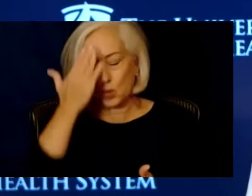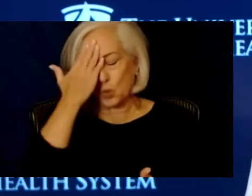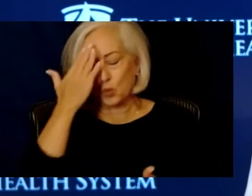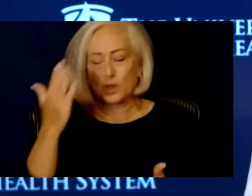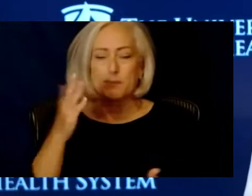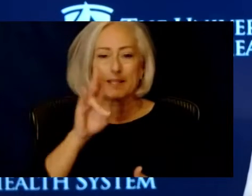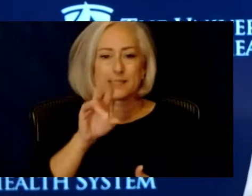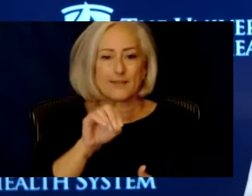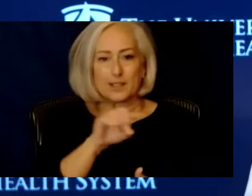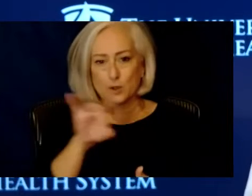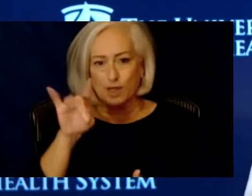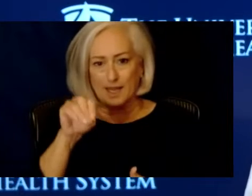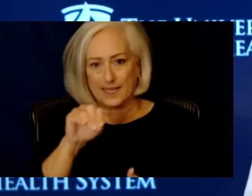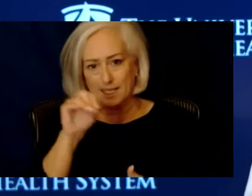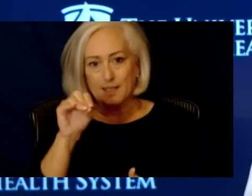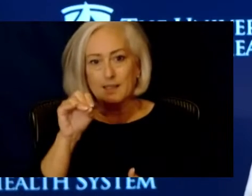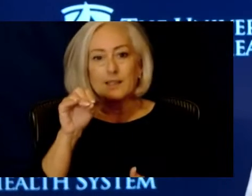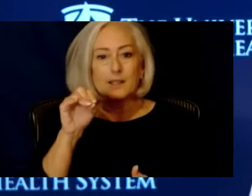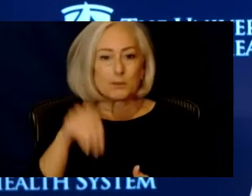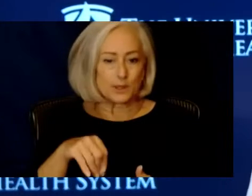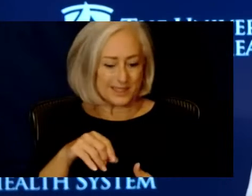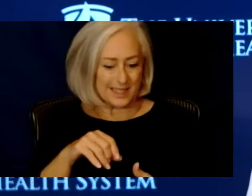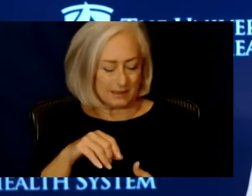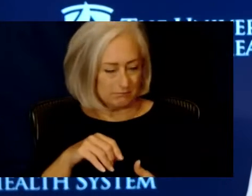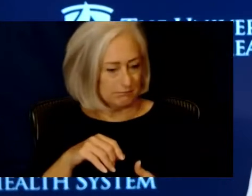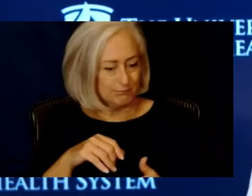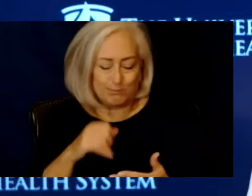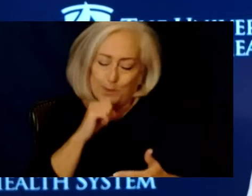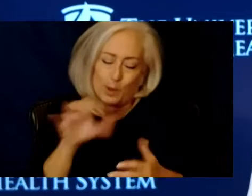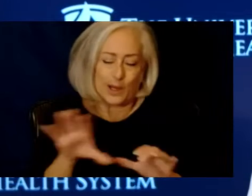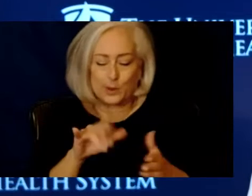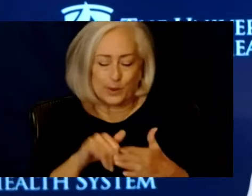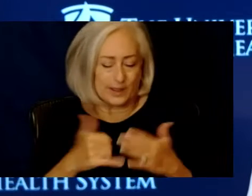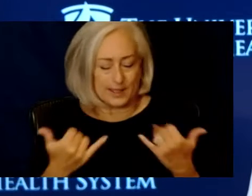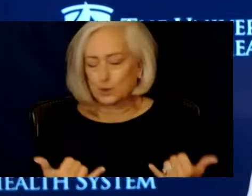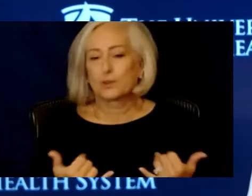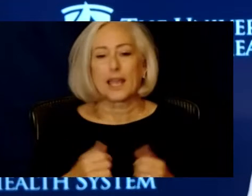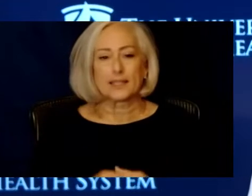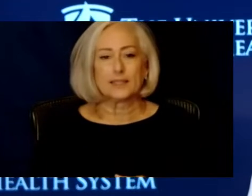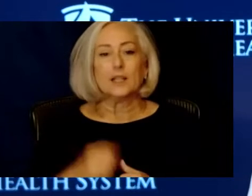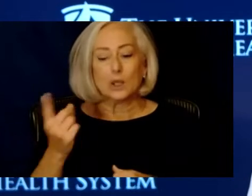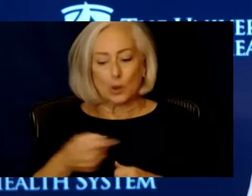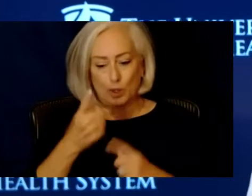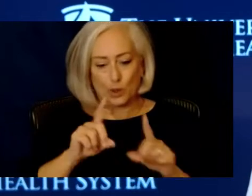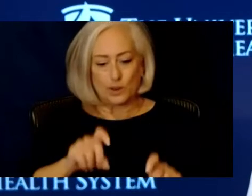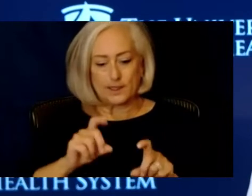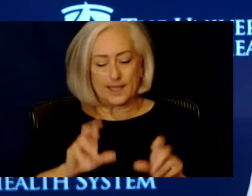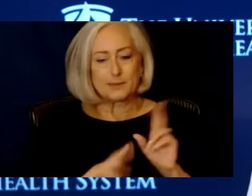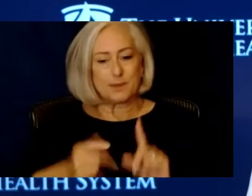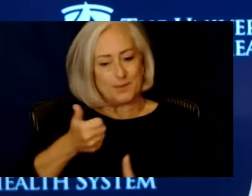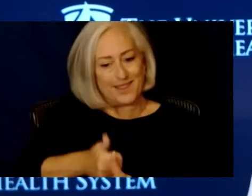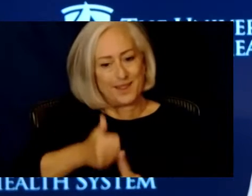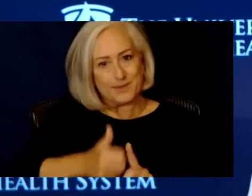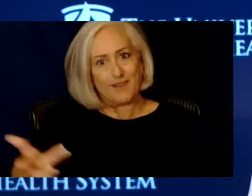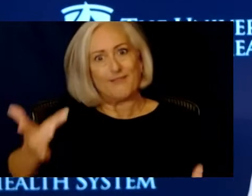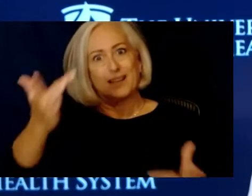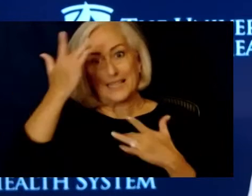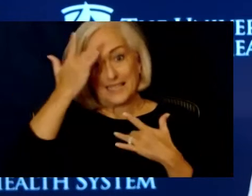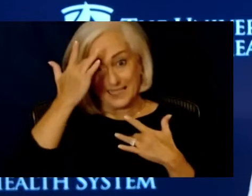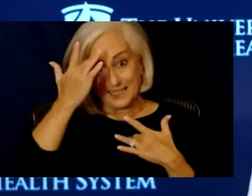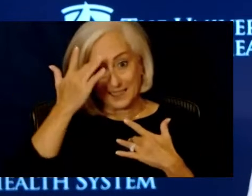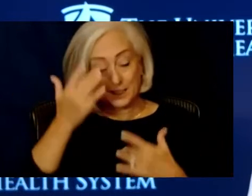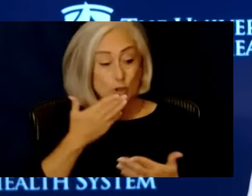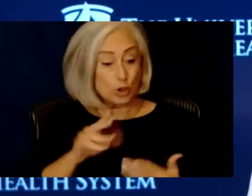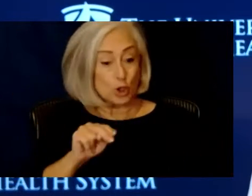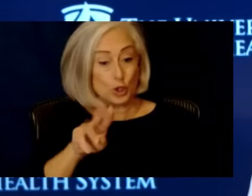count range. But that's not what we're doing today, and so but we're only testing those who are ill. What we do know, and the good news is, we're not seeing nearly as many